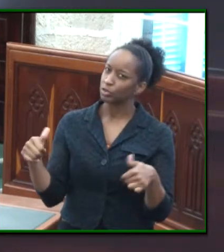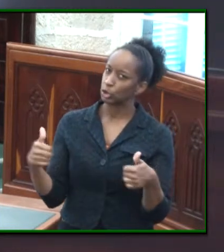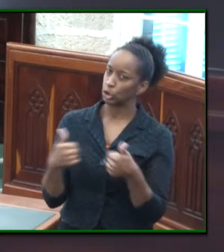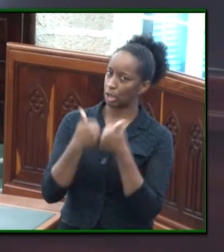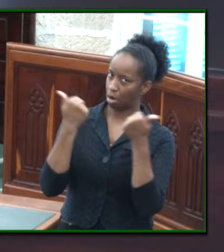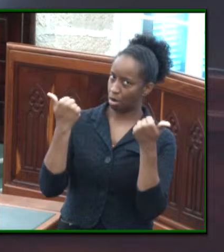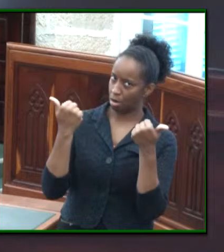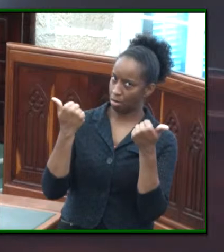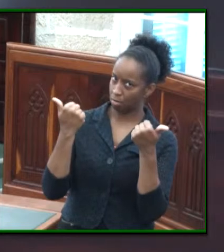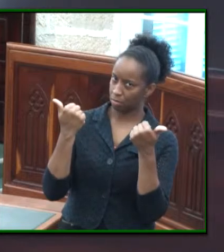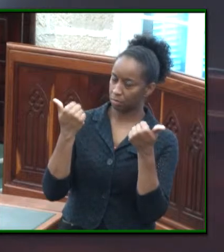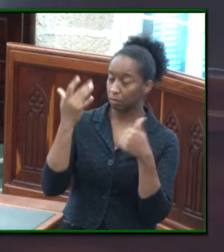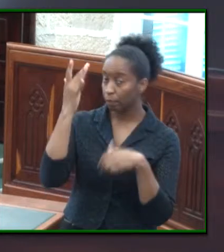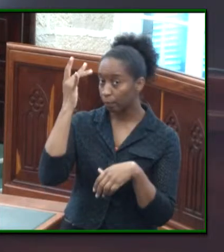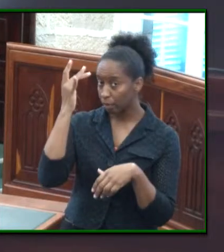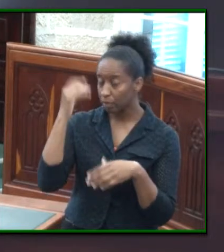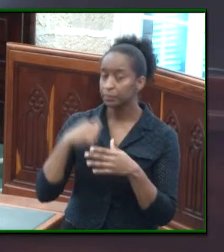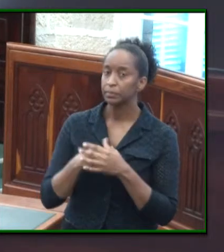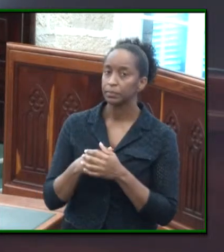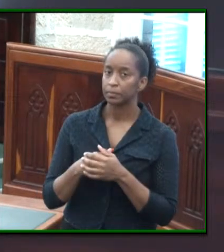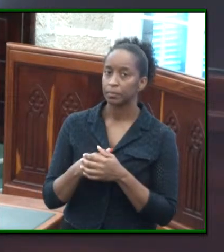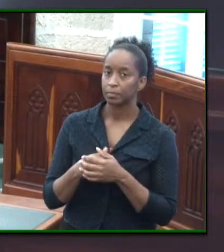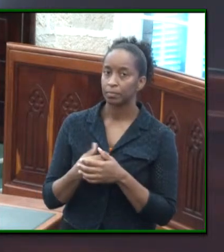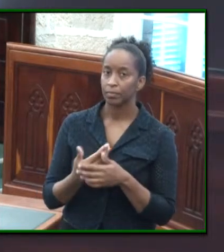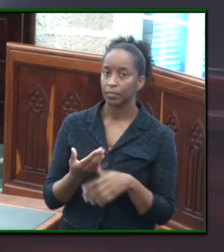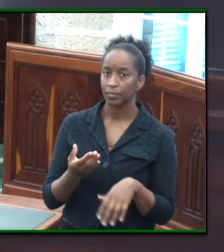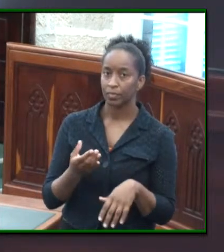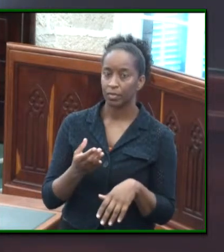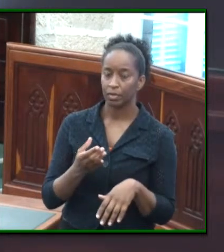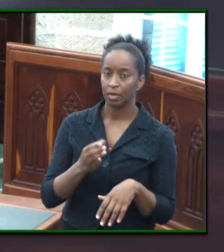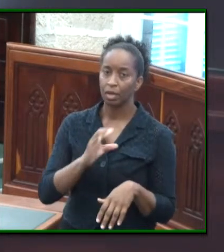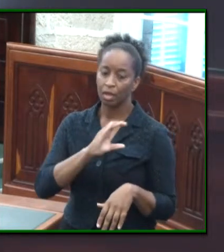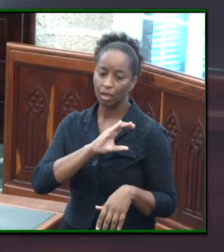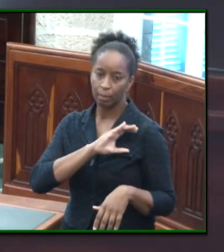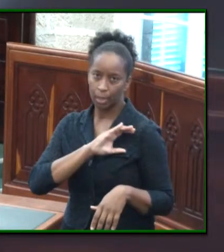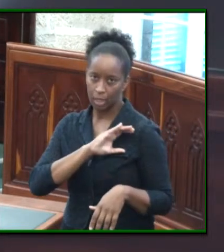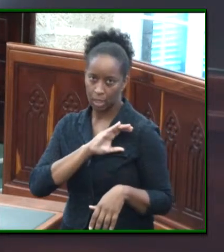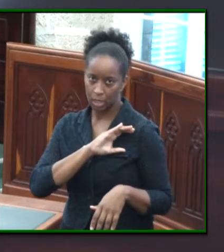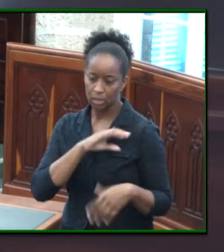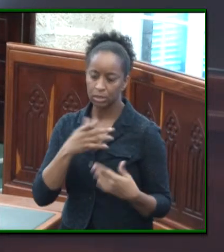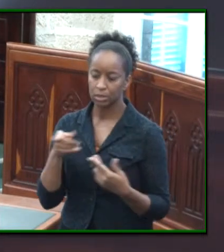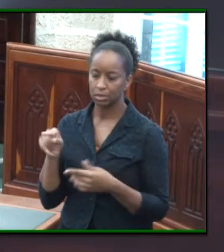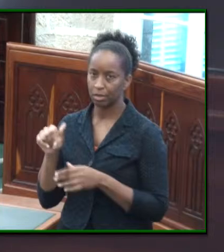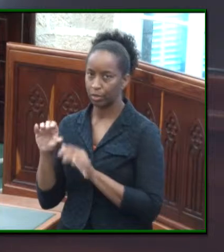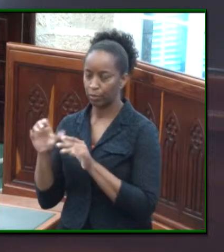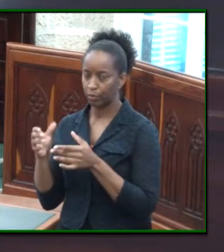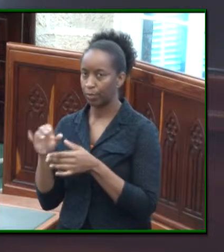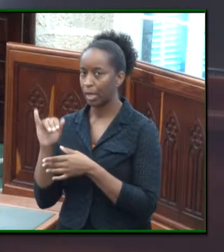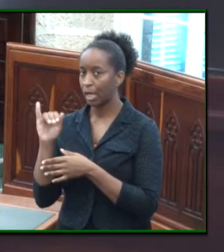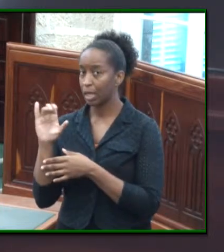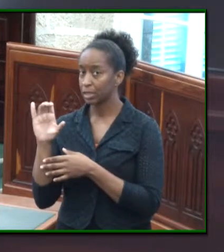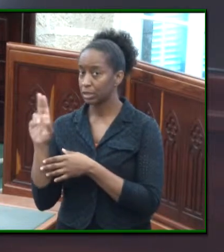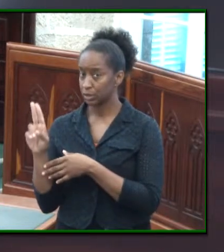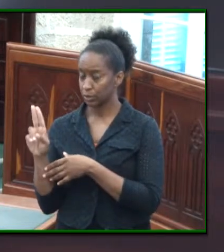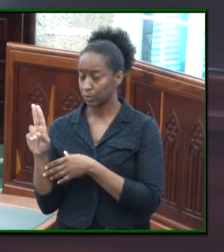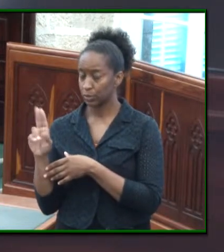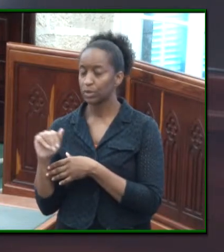and ICs are out in the field at 1 a.m. and 2 a.m. in the morning,